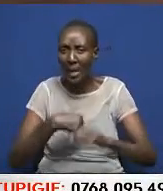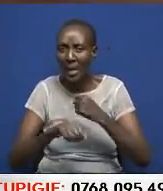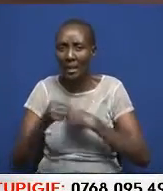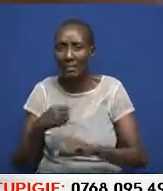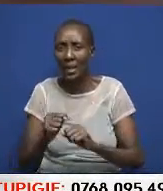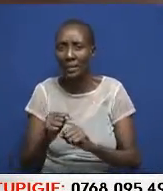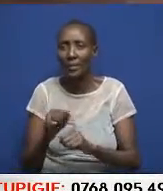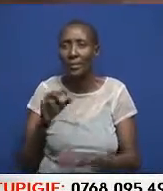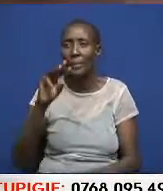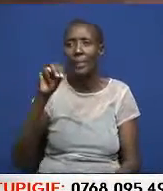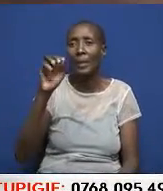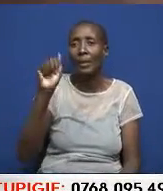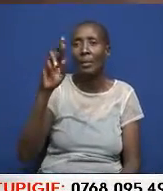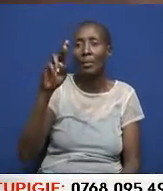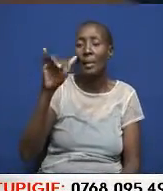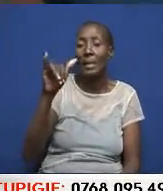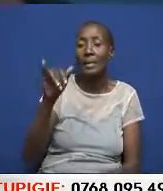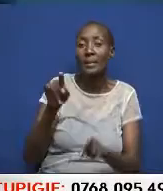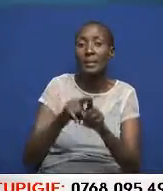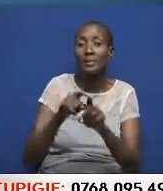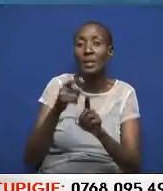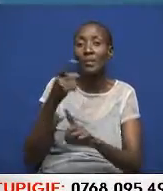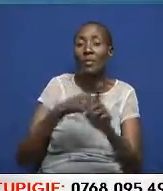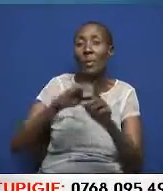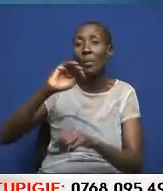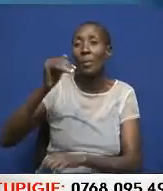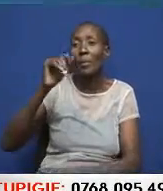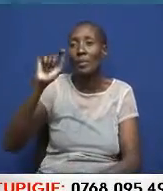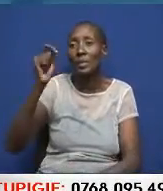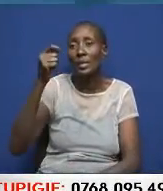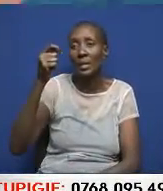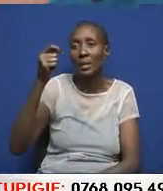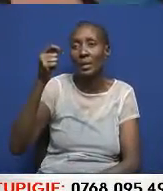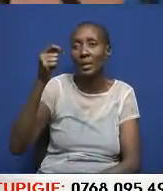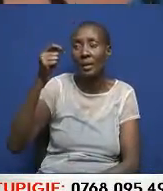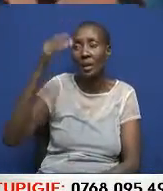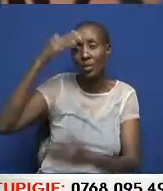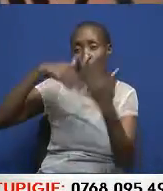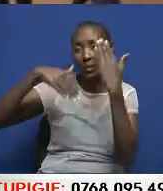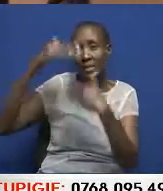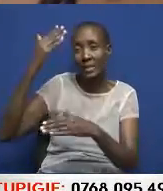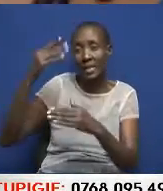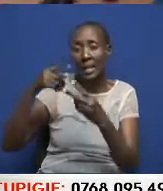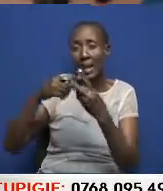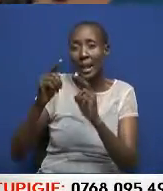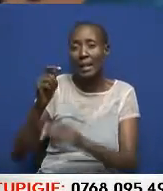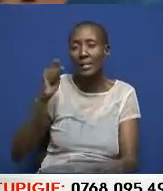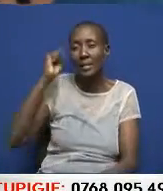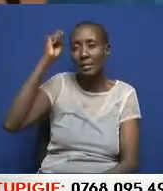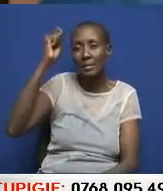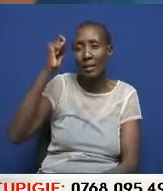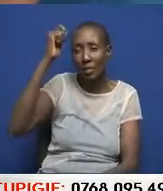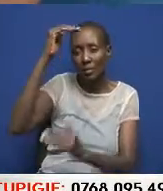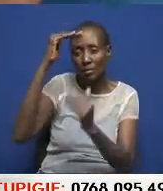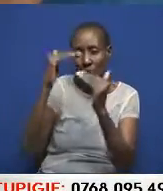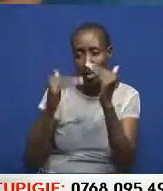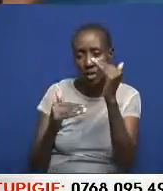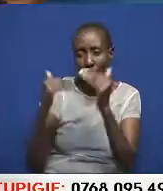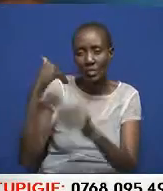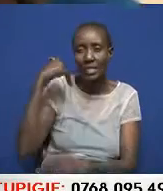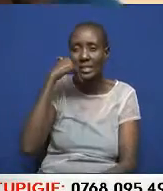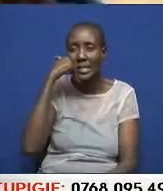Wahome, ambaye ni mwanafunzi kutoka chuo kikuu cha Mount Kenya, almaarufu MKU, alianzisha kampeni ya kupunguza ongezeko la ugonjwa wa